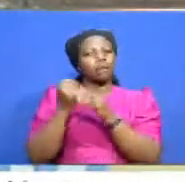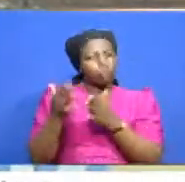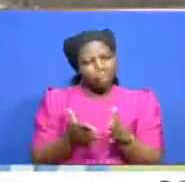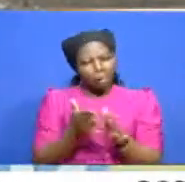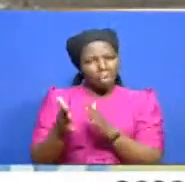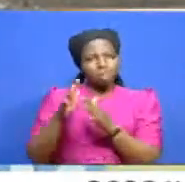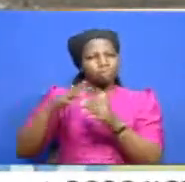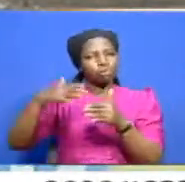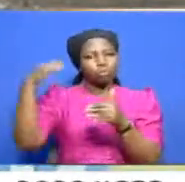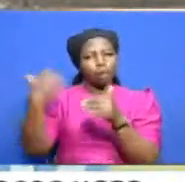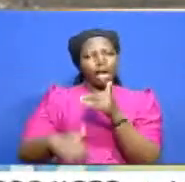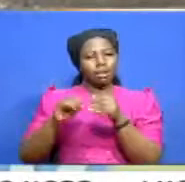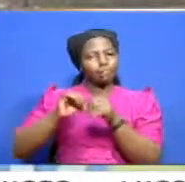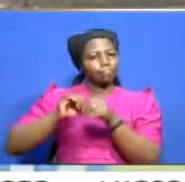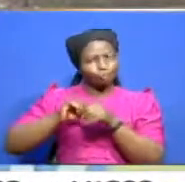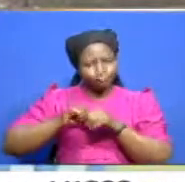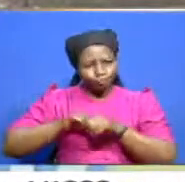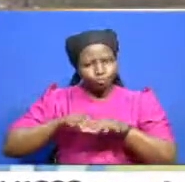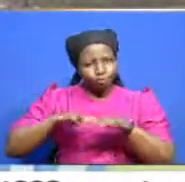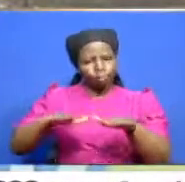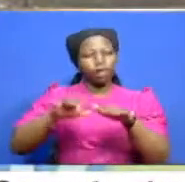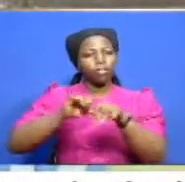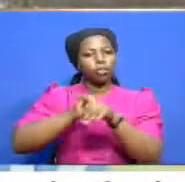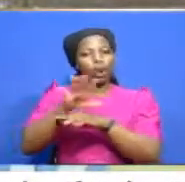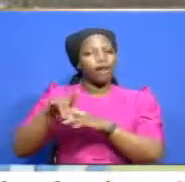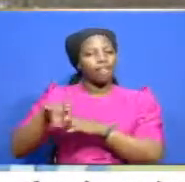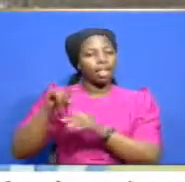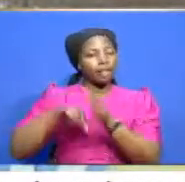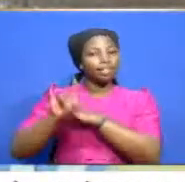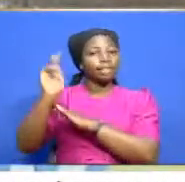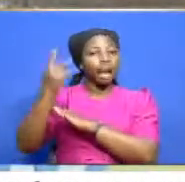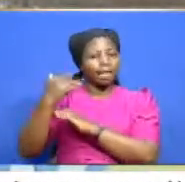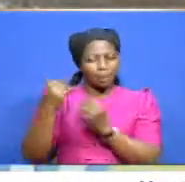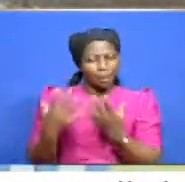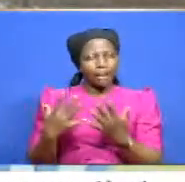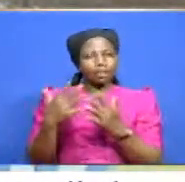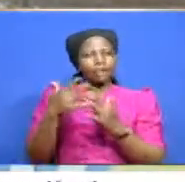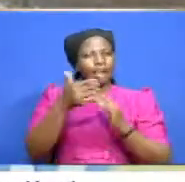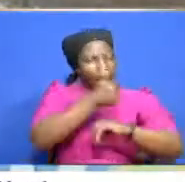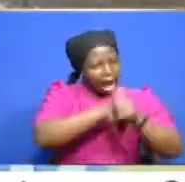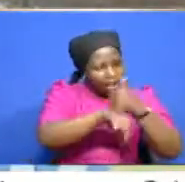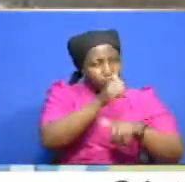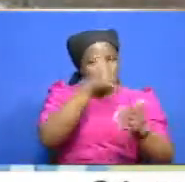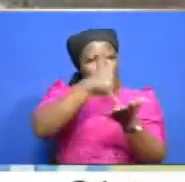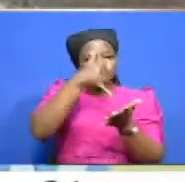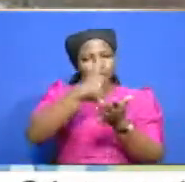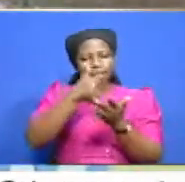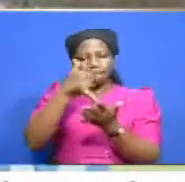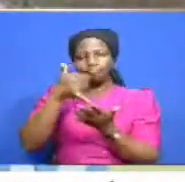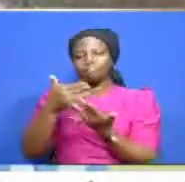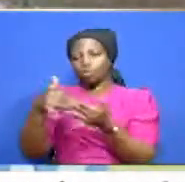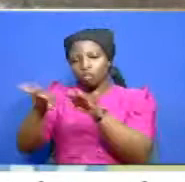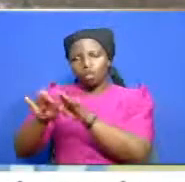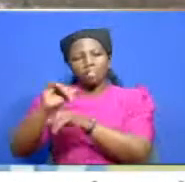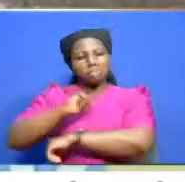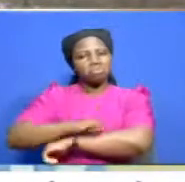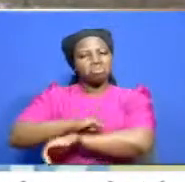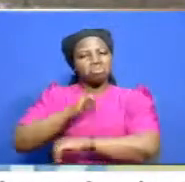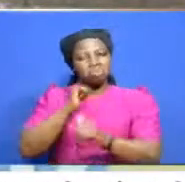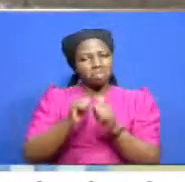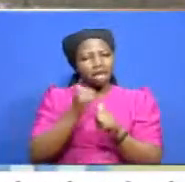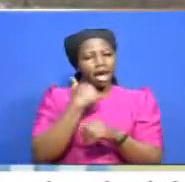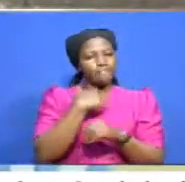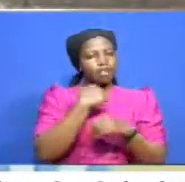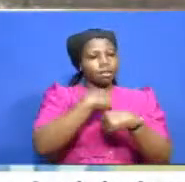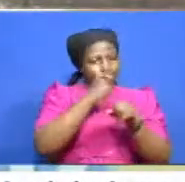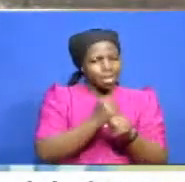to curb the spread of COVID-19. In our country, quite a number of those measures have included even the closure of schools that have caused